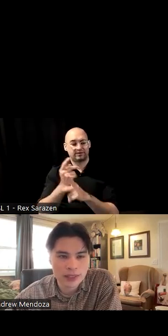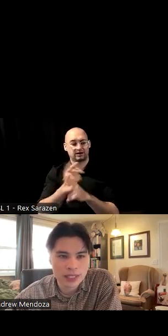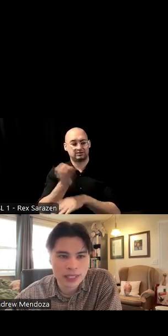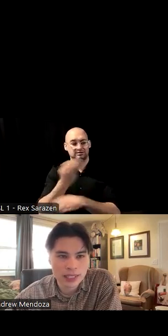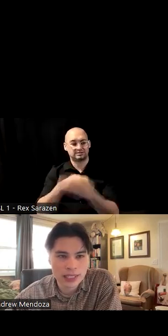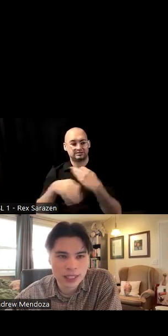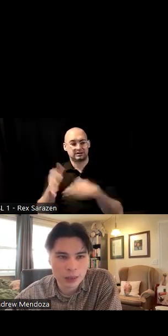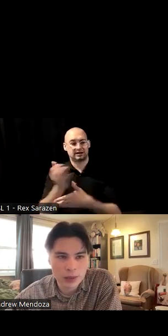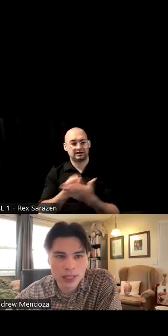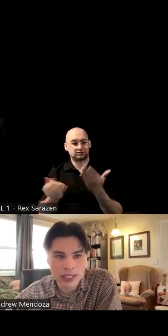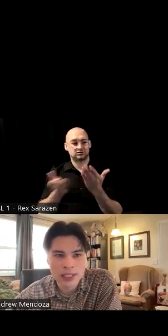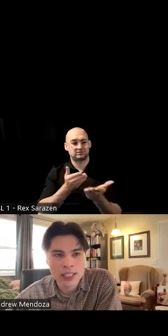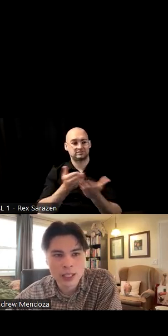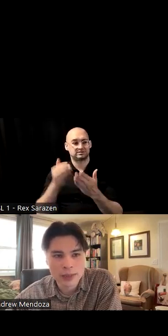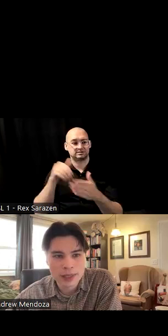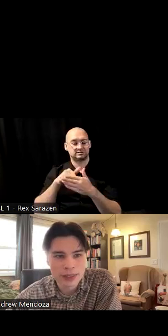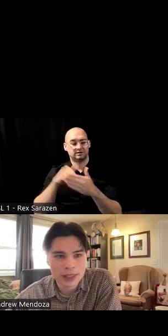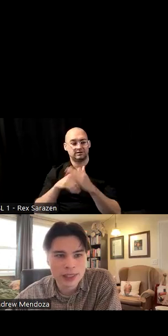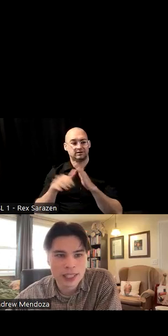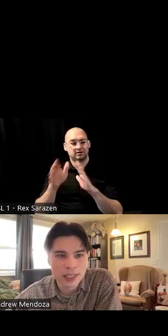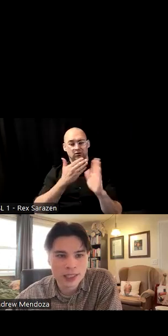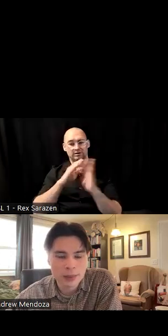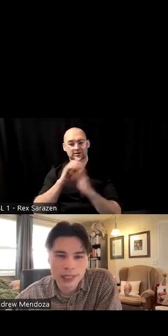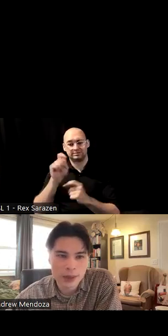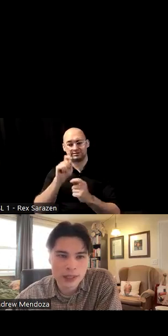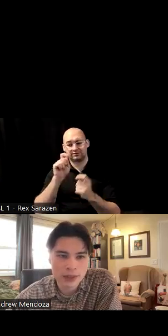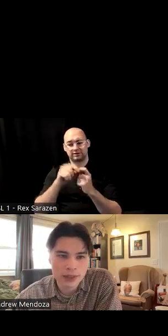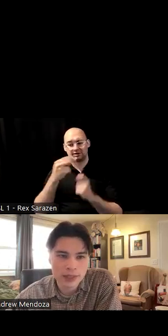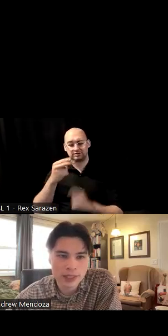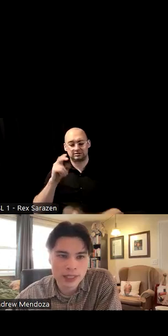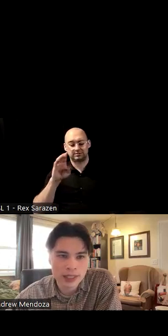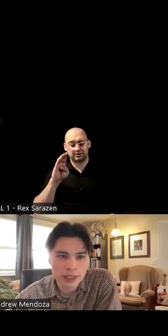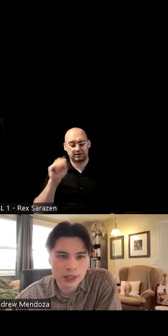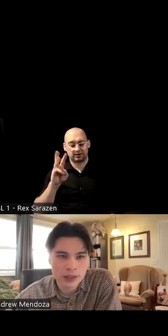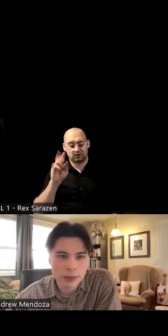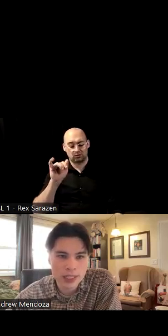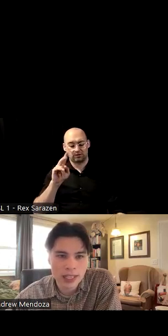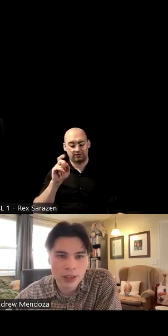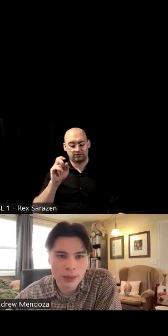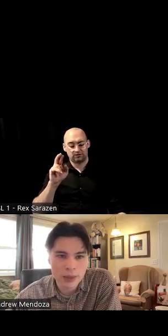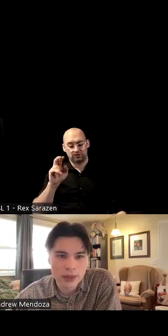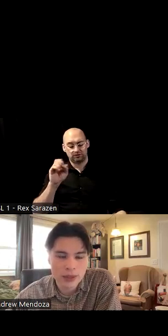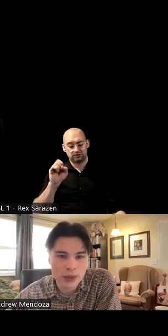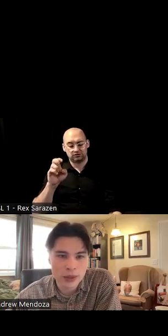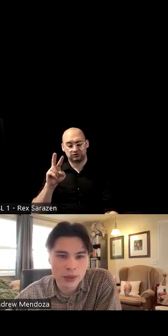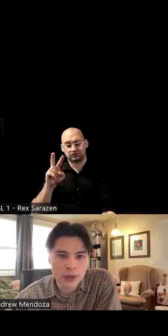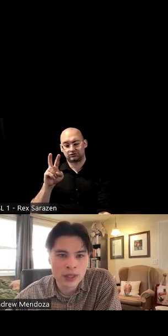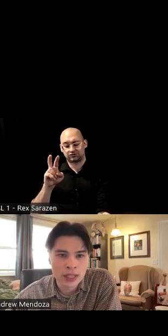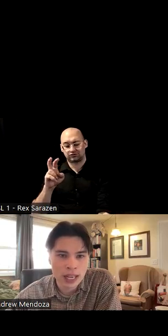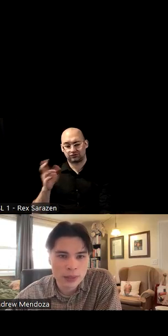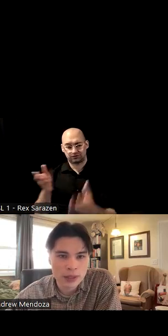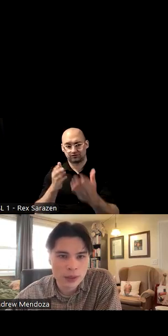these services in the community. Specifically, the HCBA waiver serves Medi-Cal members